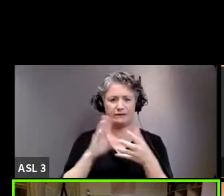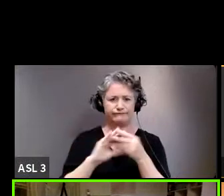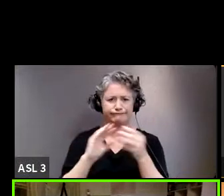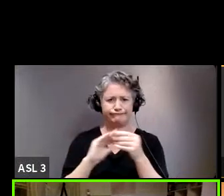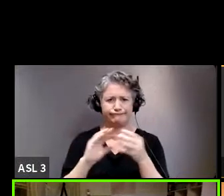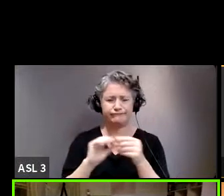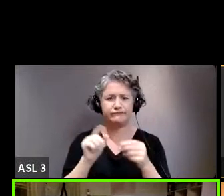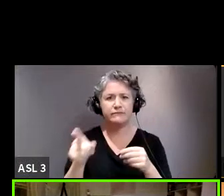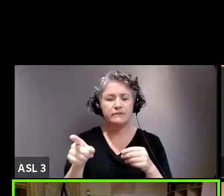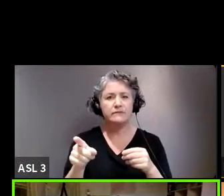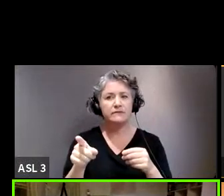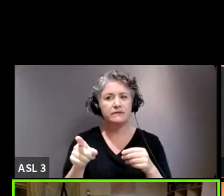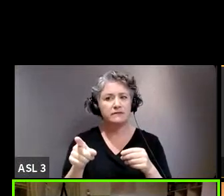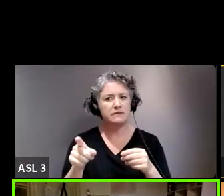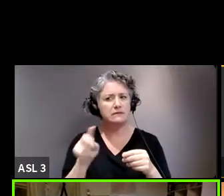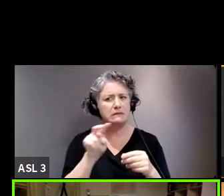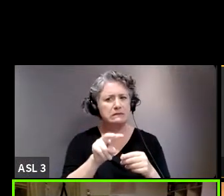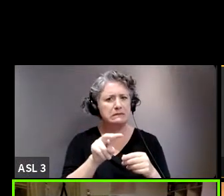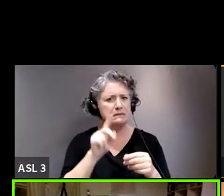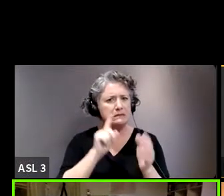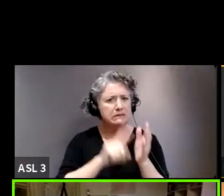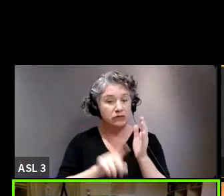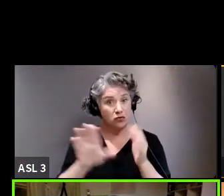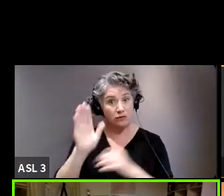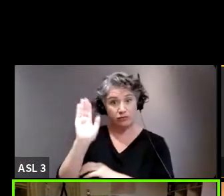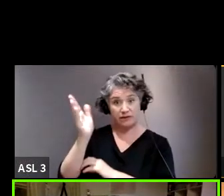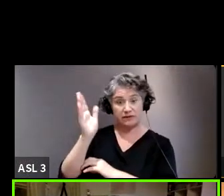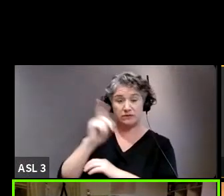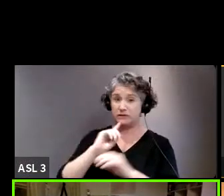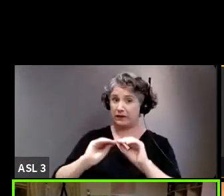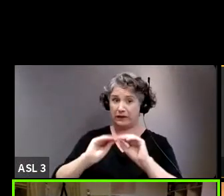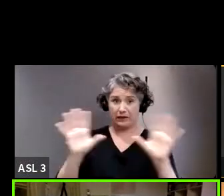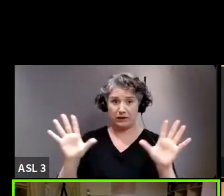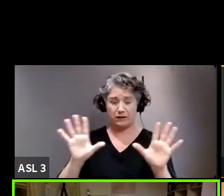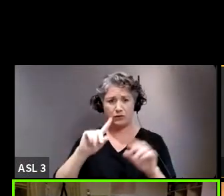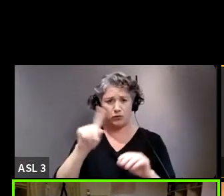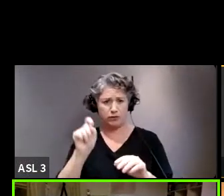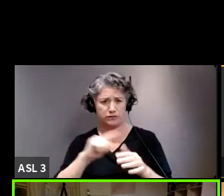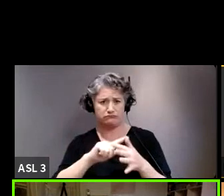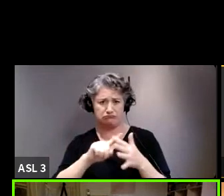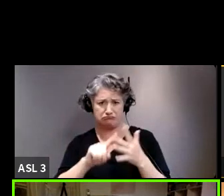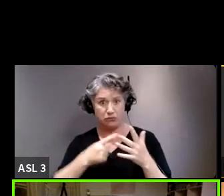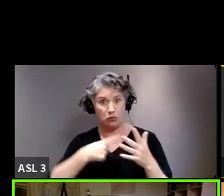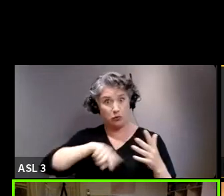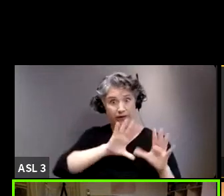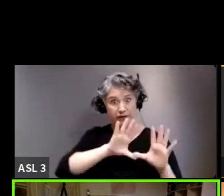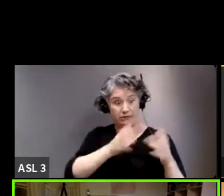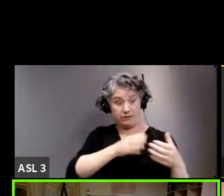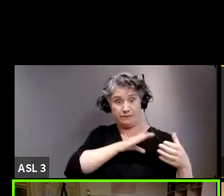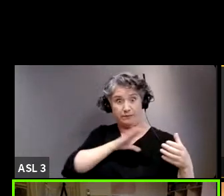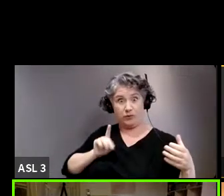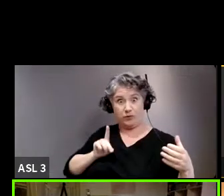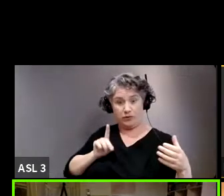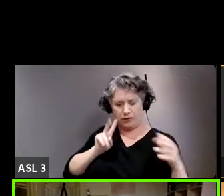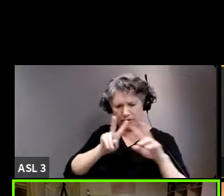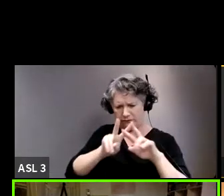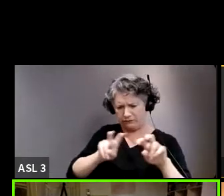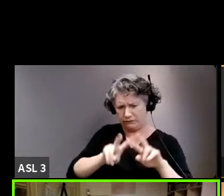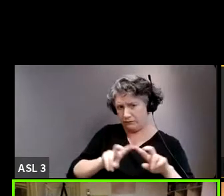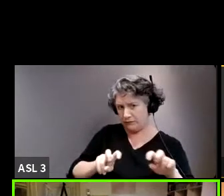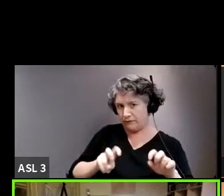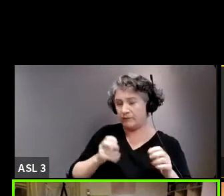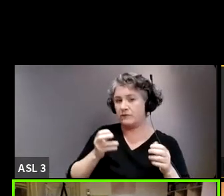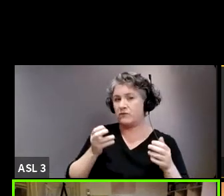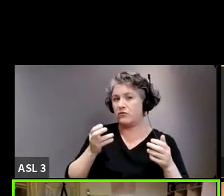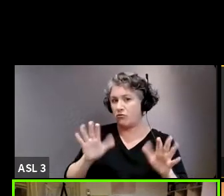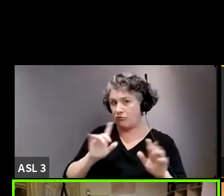are i think your presentation was pretty clear and you raised some questions that we as a board can look into uh we may already have